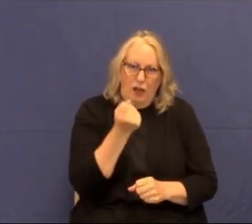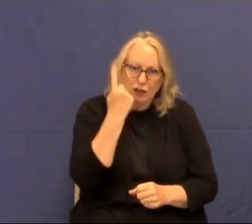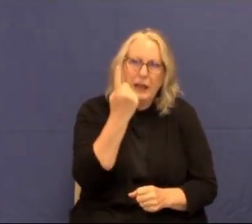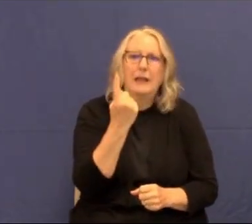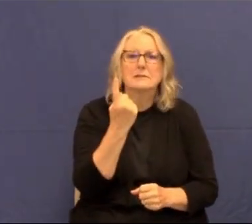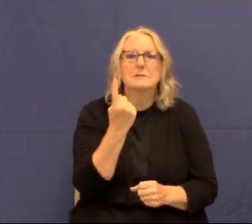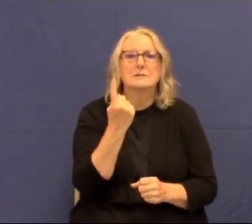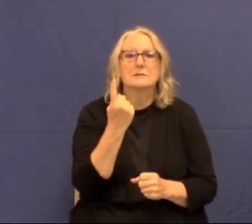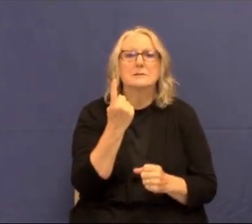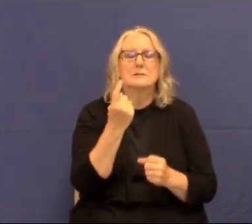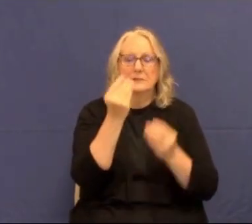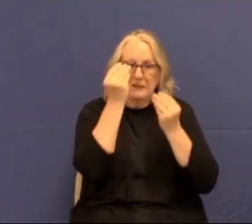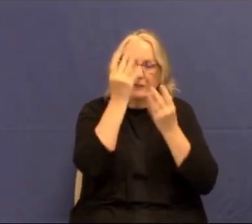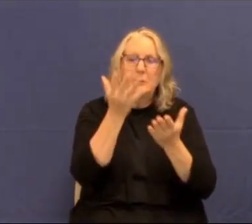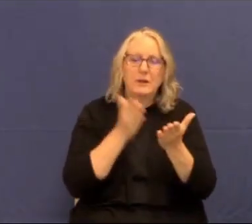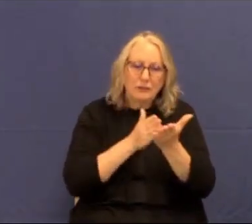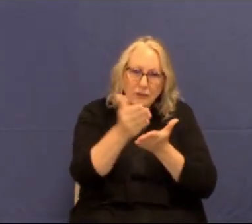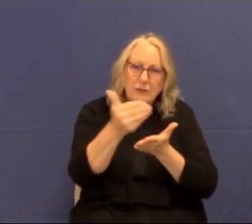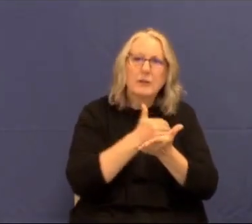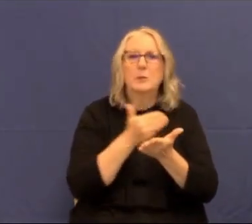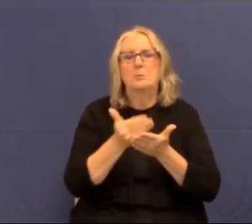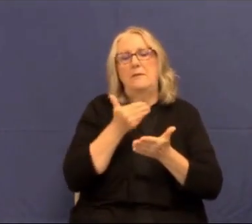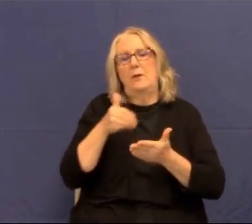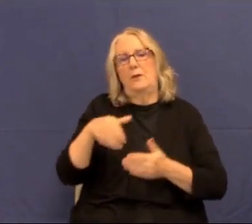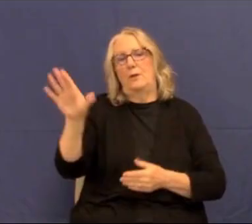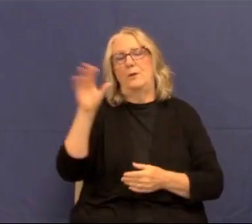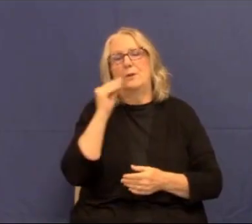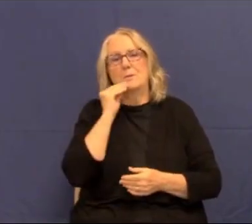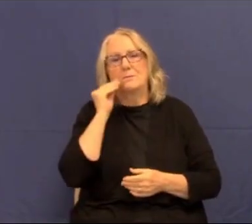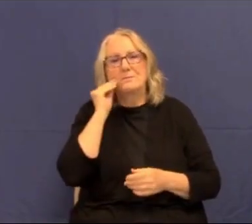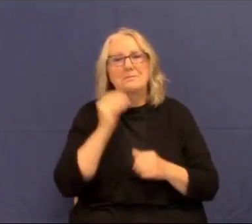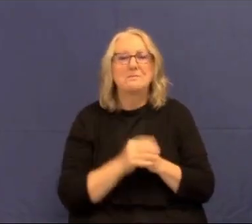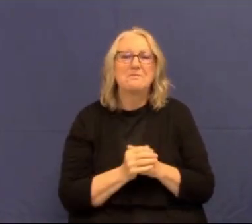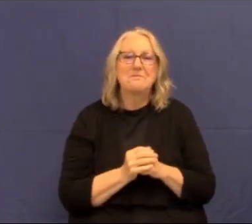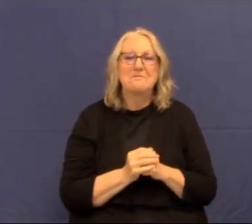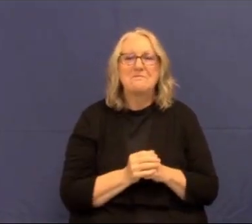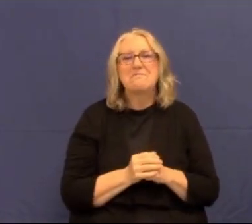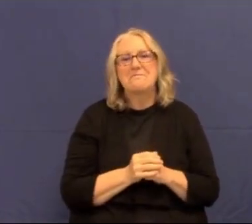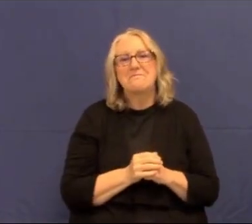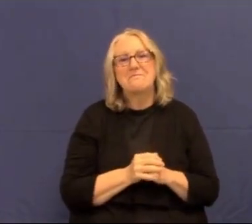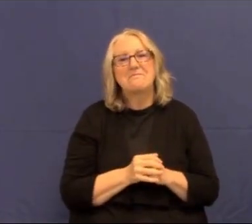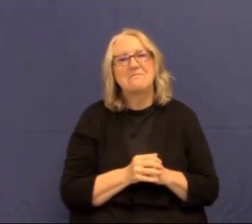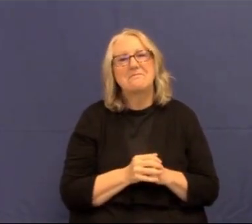patient understands the information that they need to know before they go home. So.